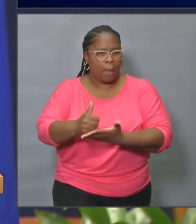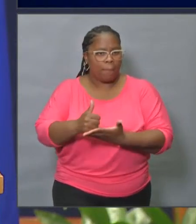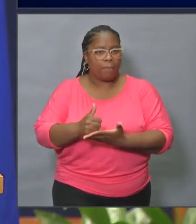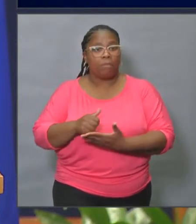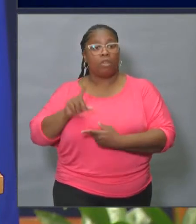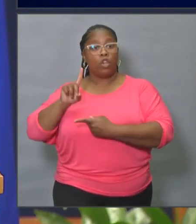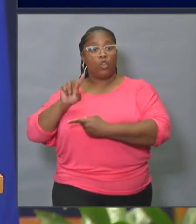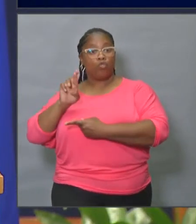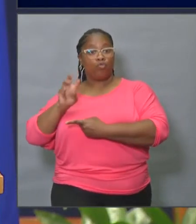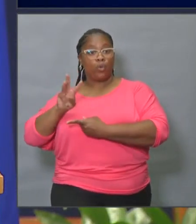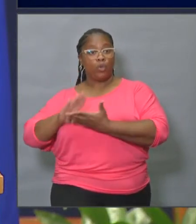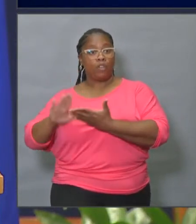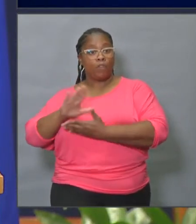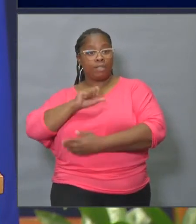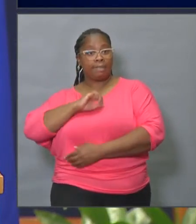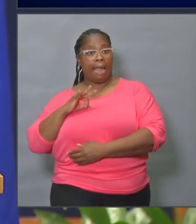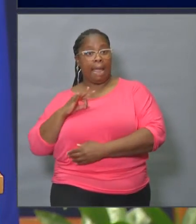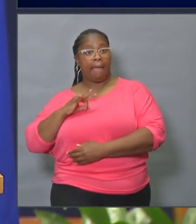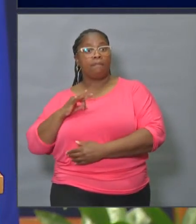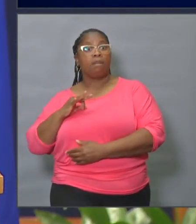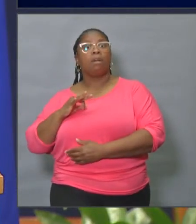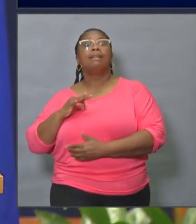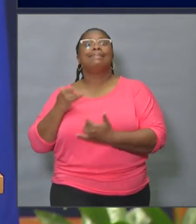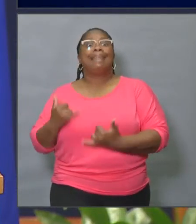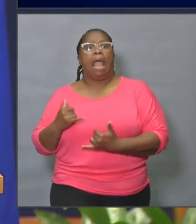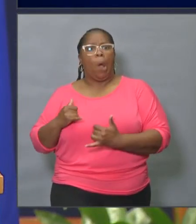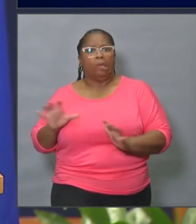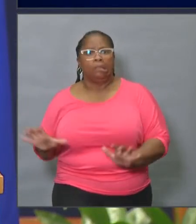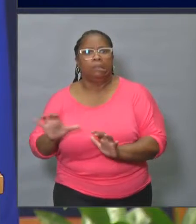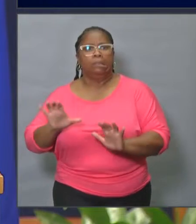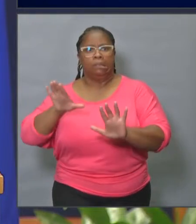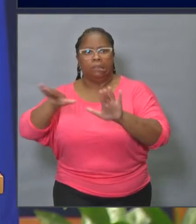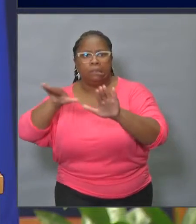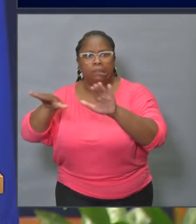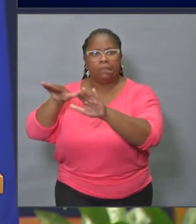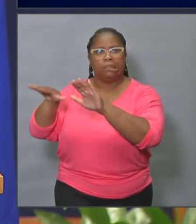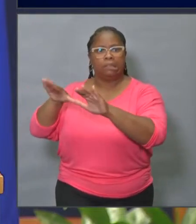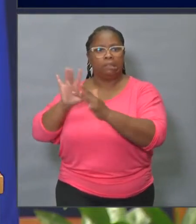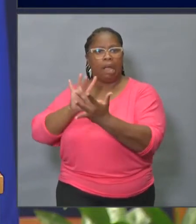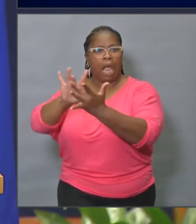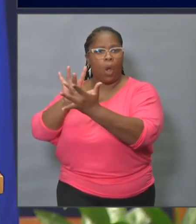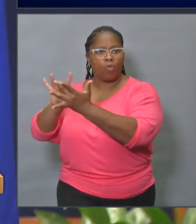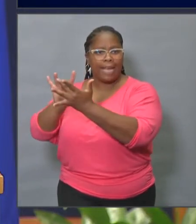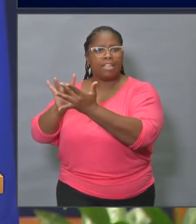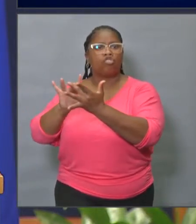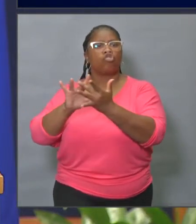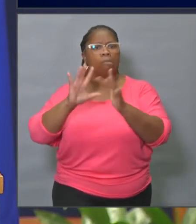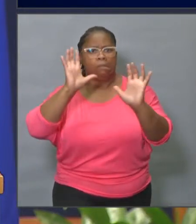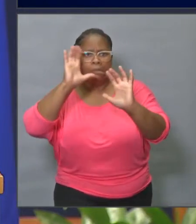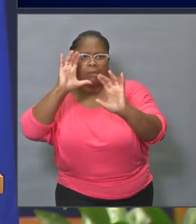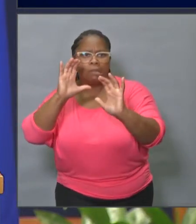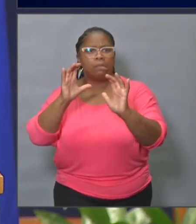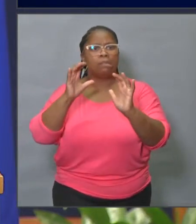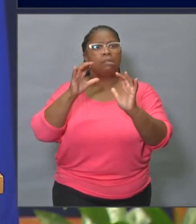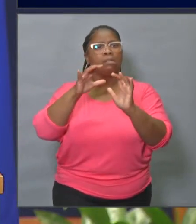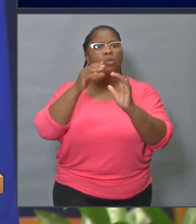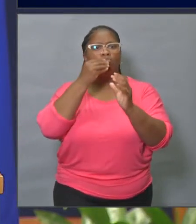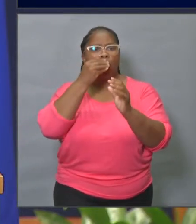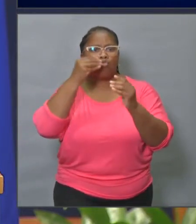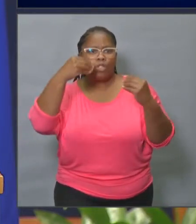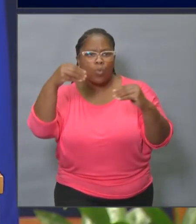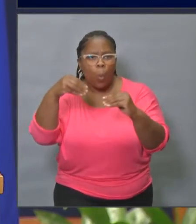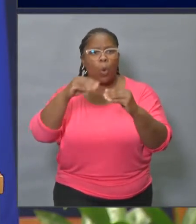Charles Drew are actively engaging in outreach across the community, including canvassing local groceries and